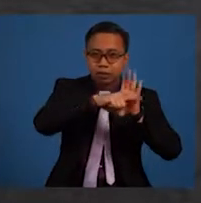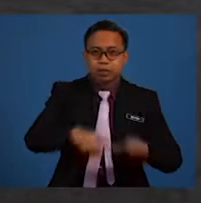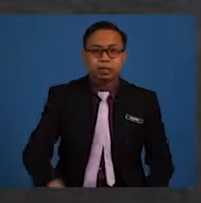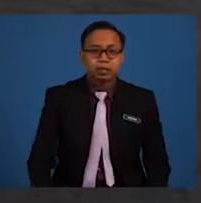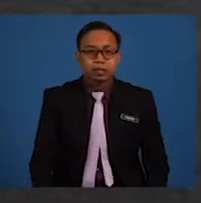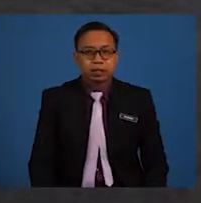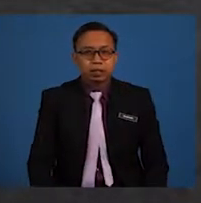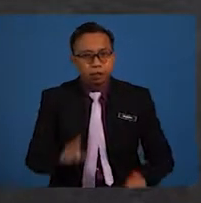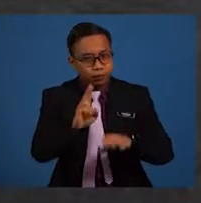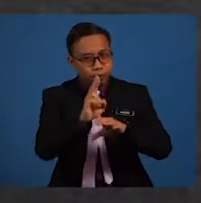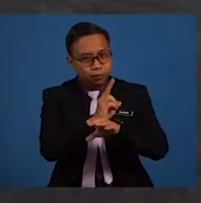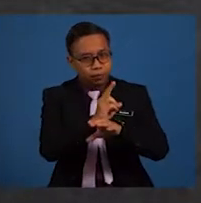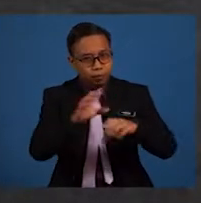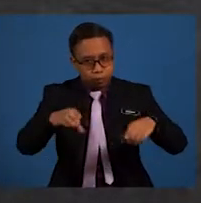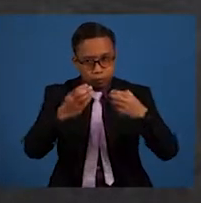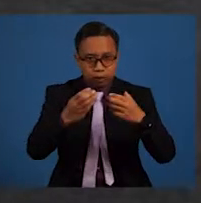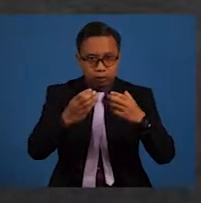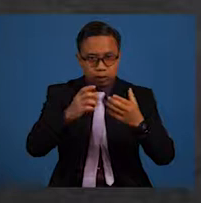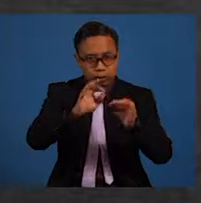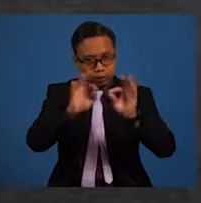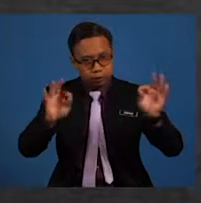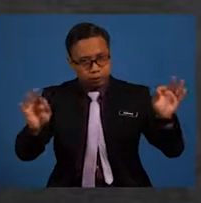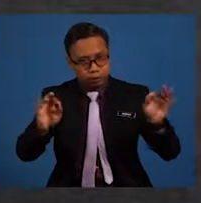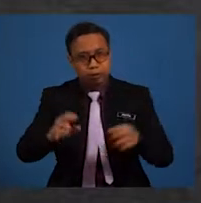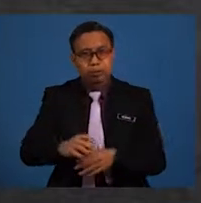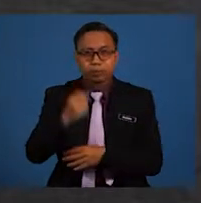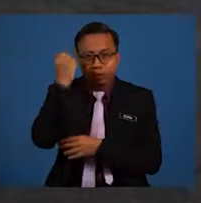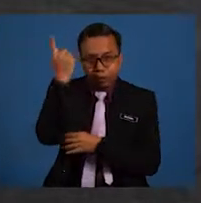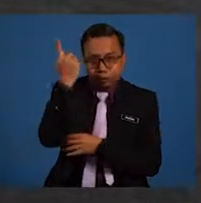to understand the text better?